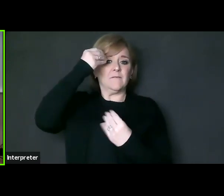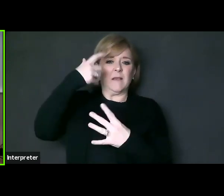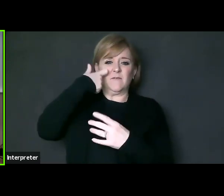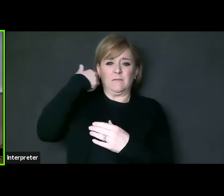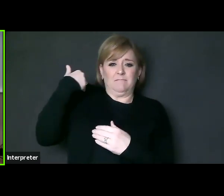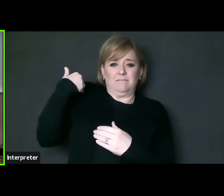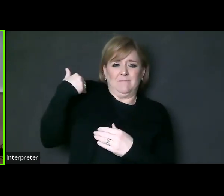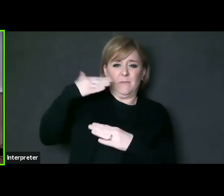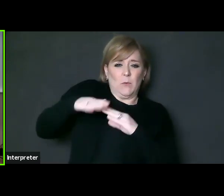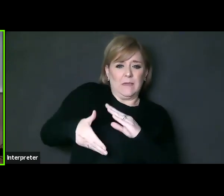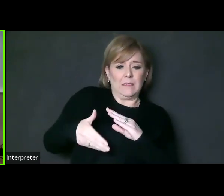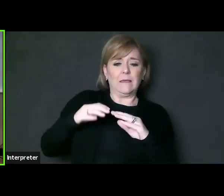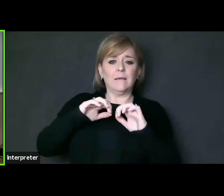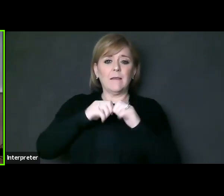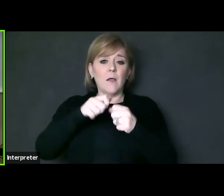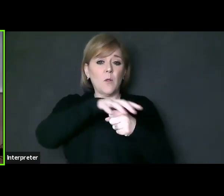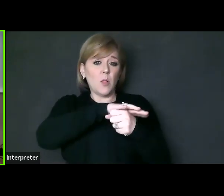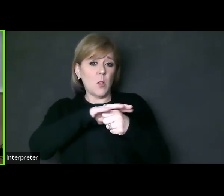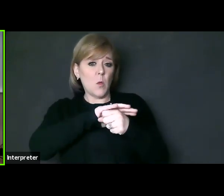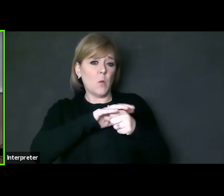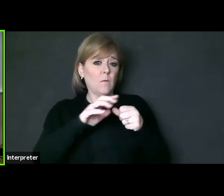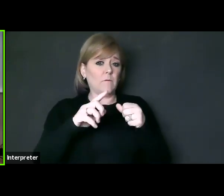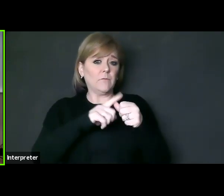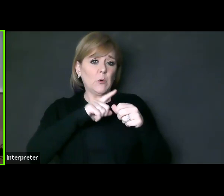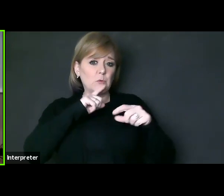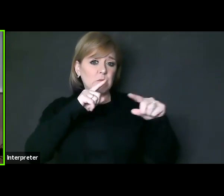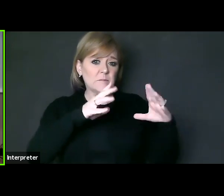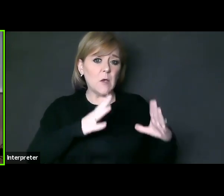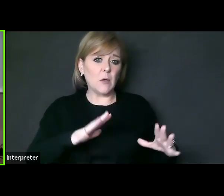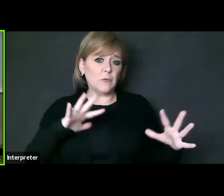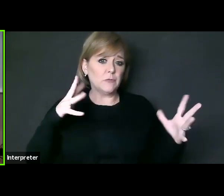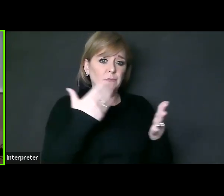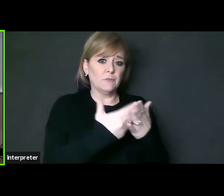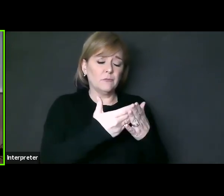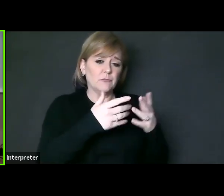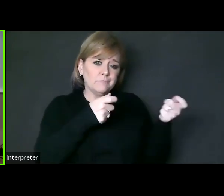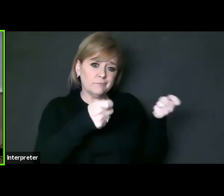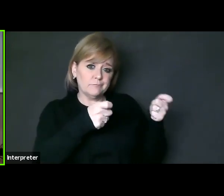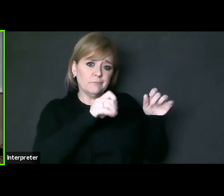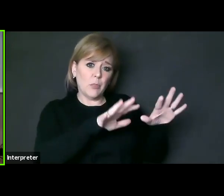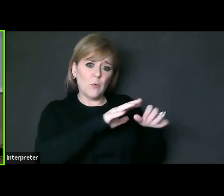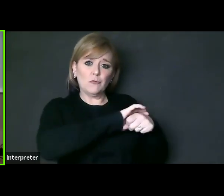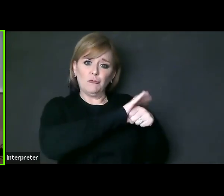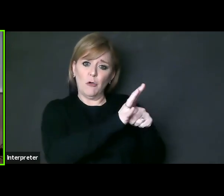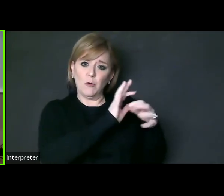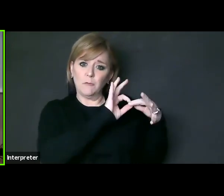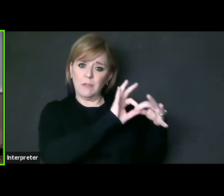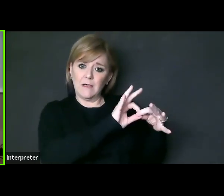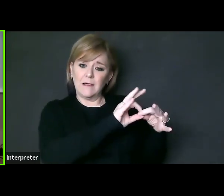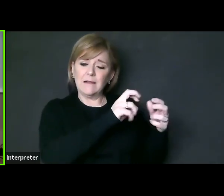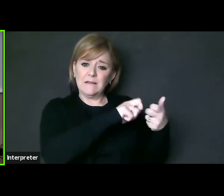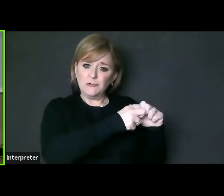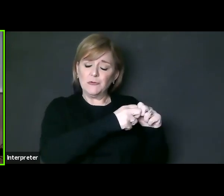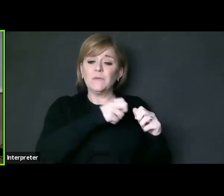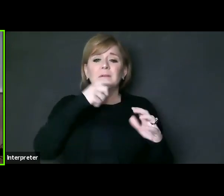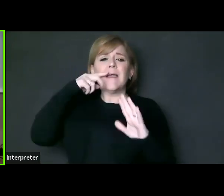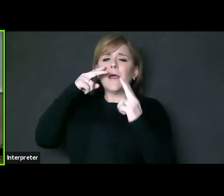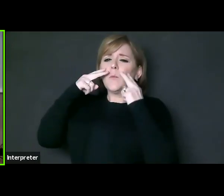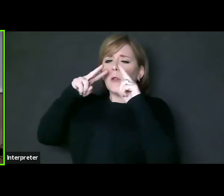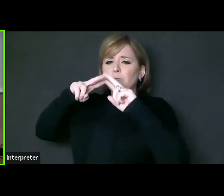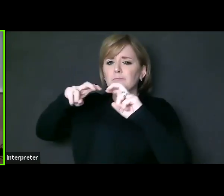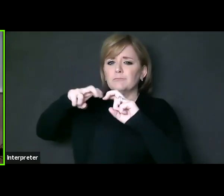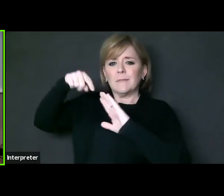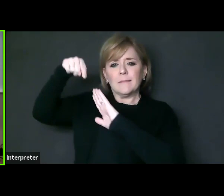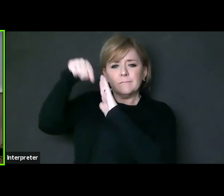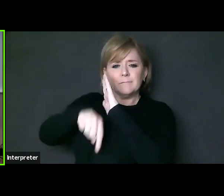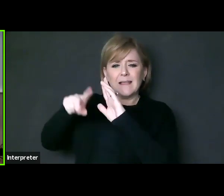how our local first responders respond to corona-related issues, and an in-depth look at testing here in Lubbock.